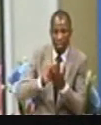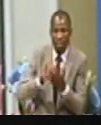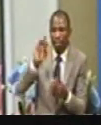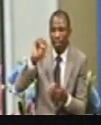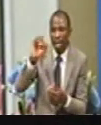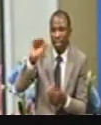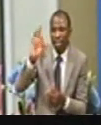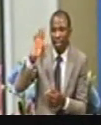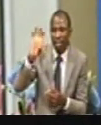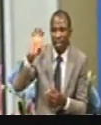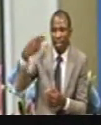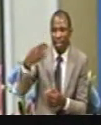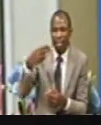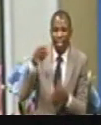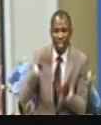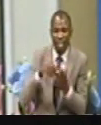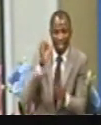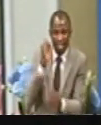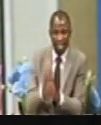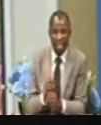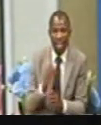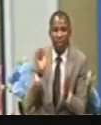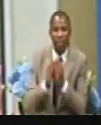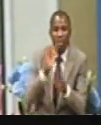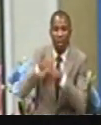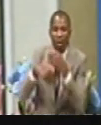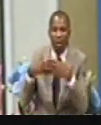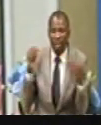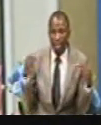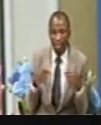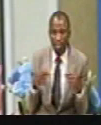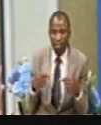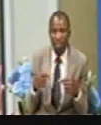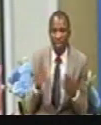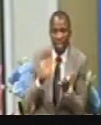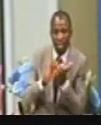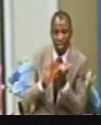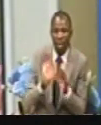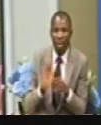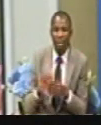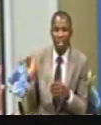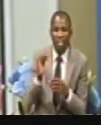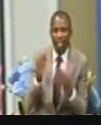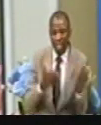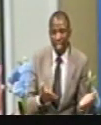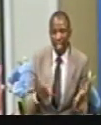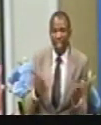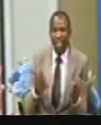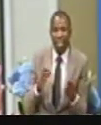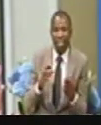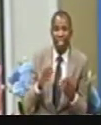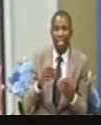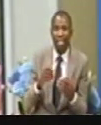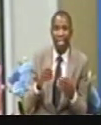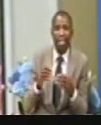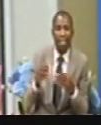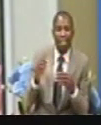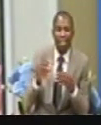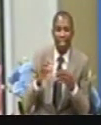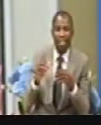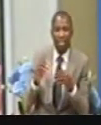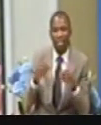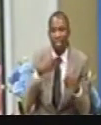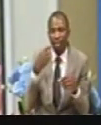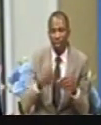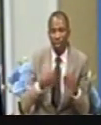March this year, and it was severe. Then after that, with all the medication and everything, they